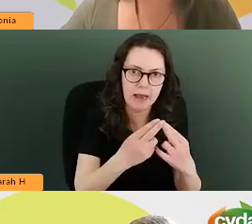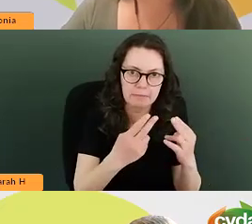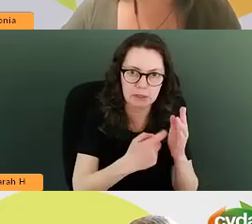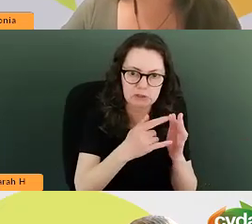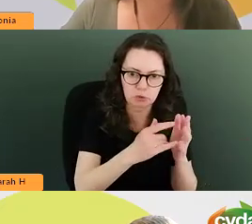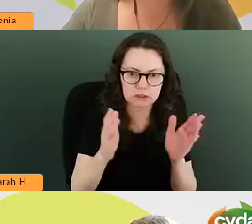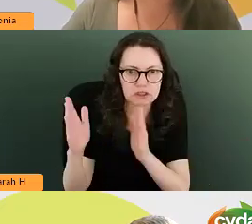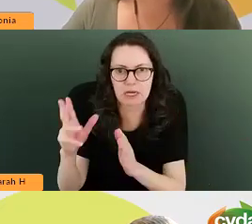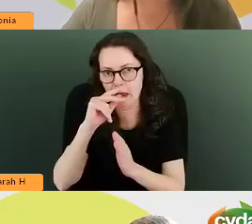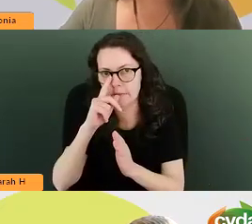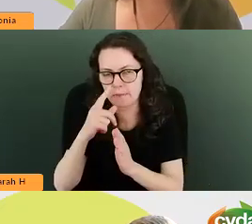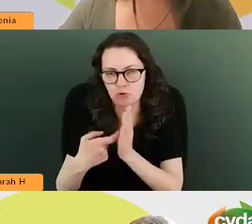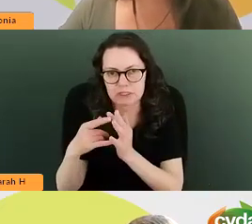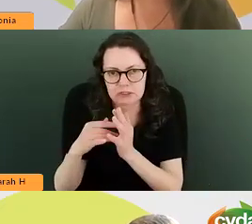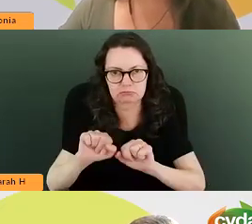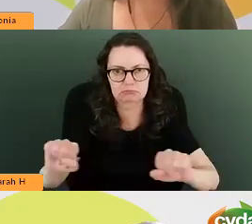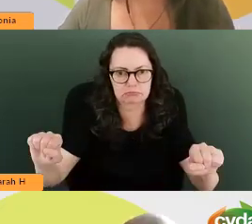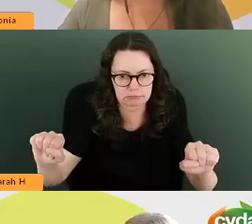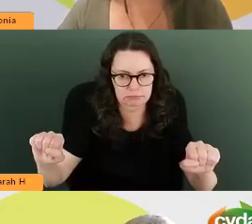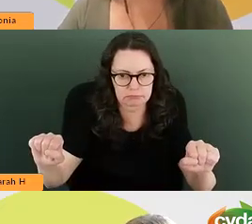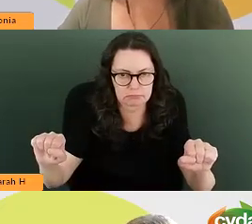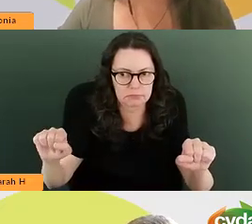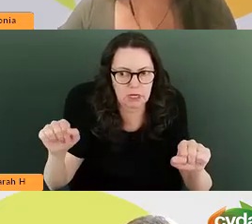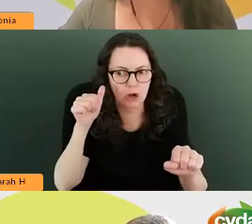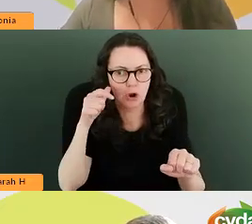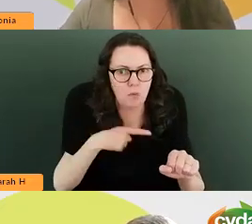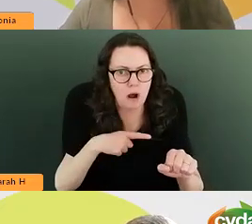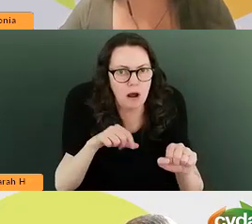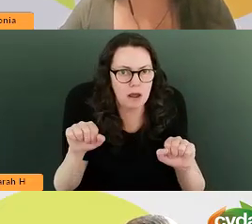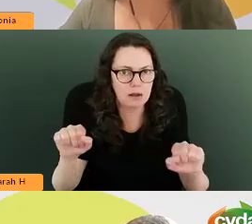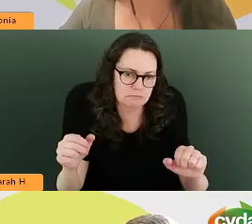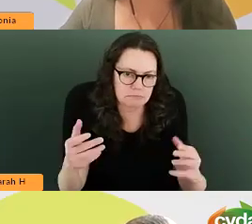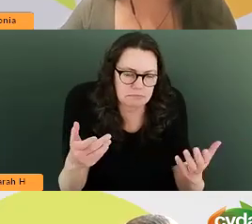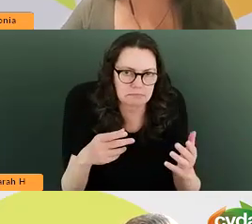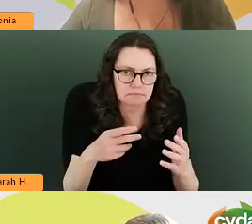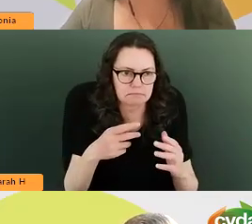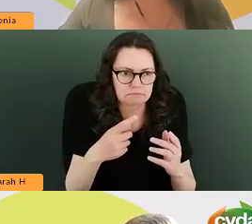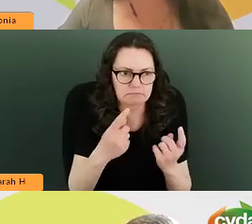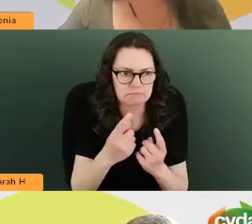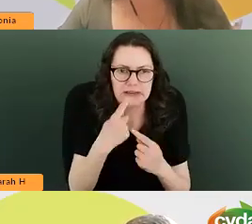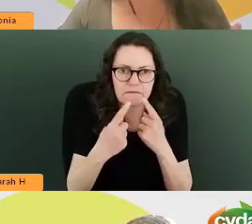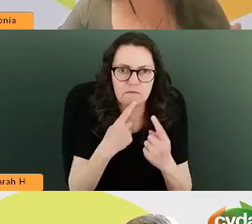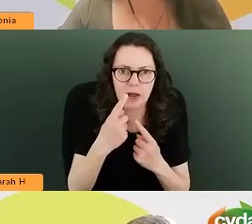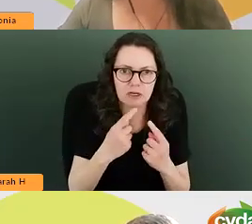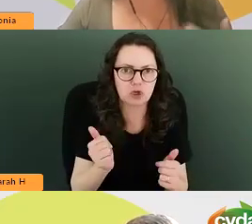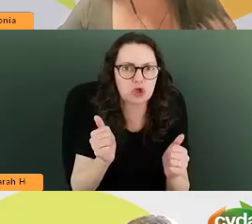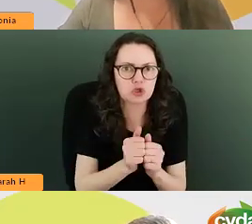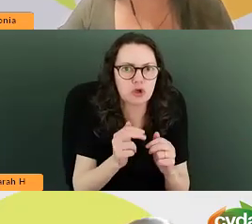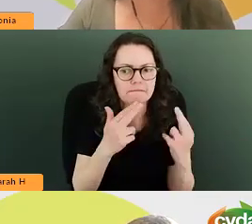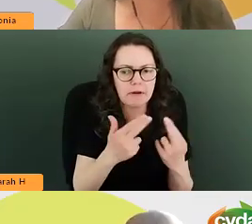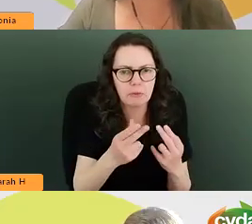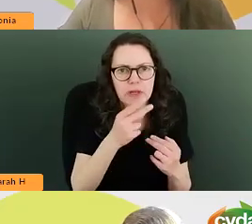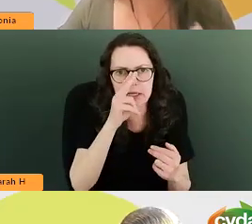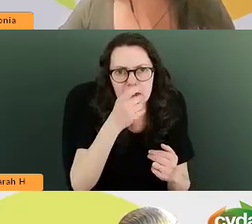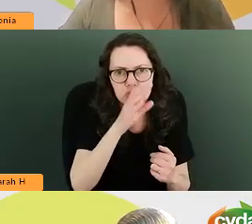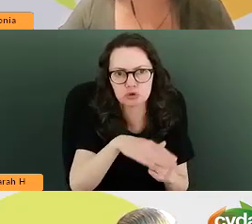and resources for young people. This is to acknowledge that some resources will be for families of younger children, for